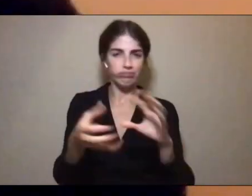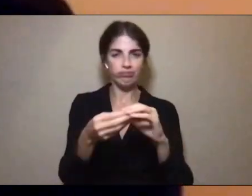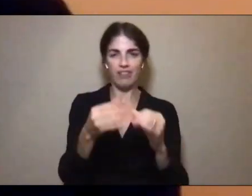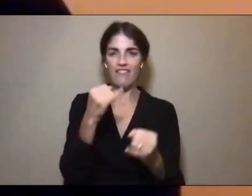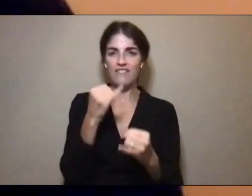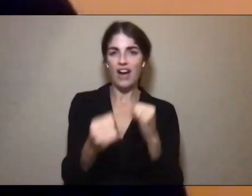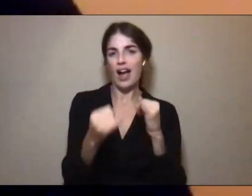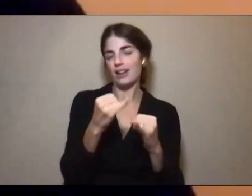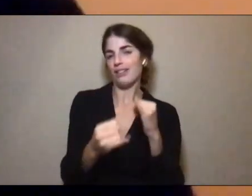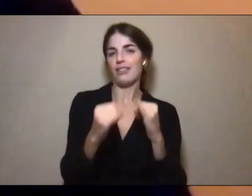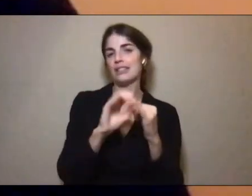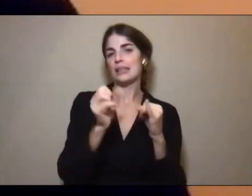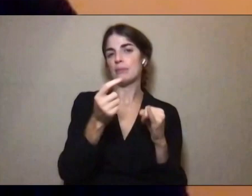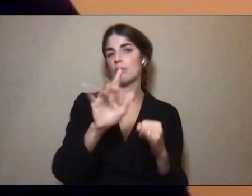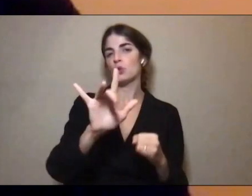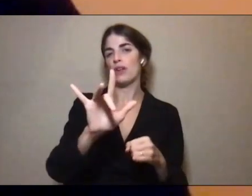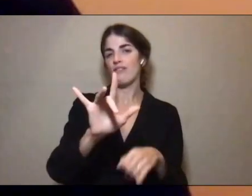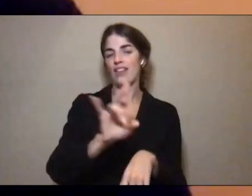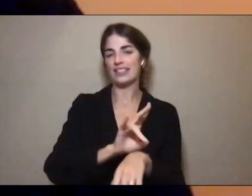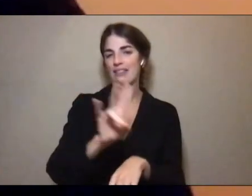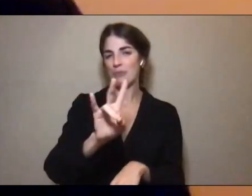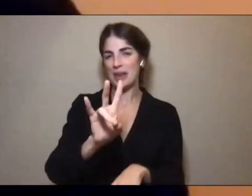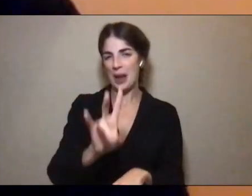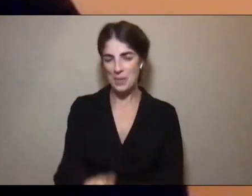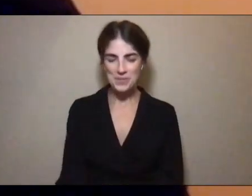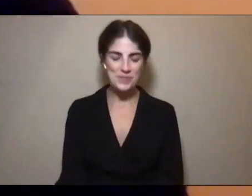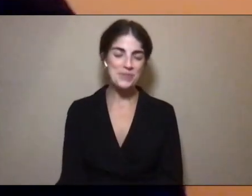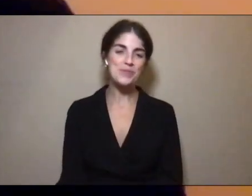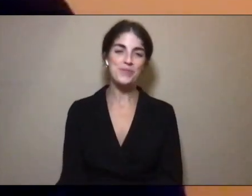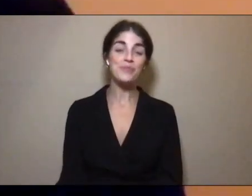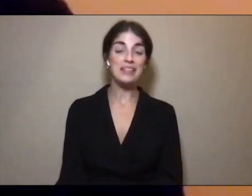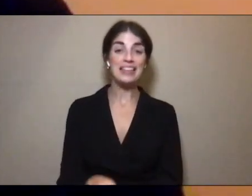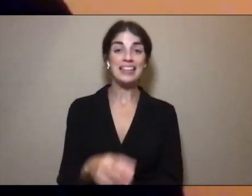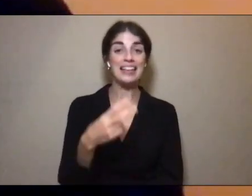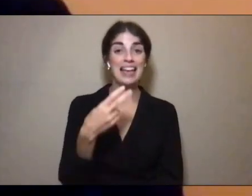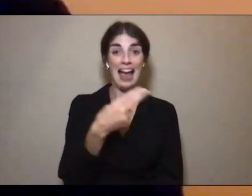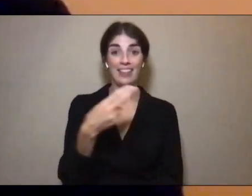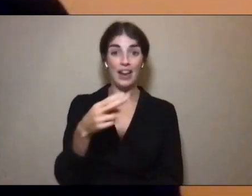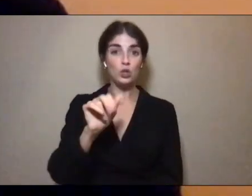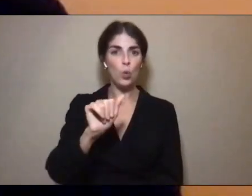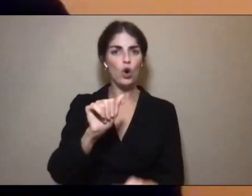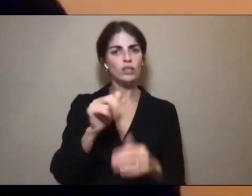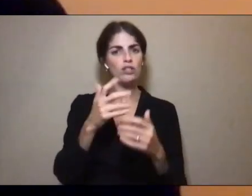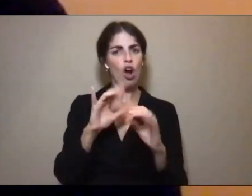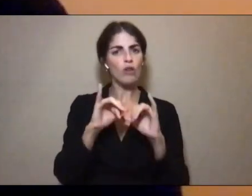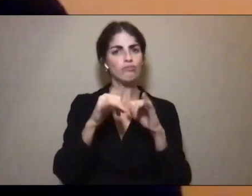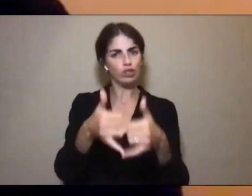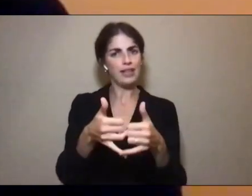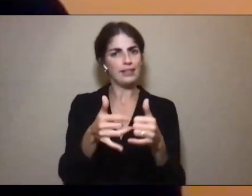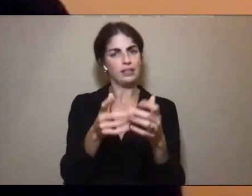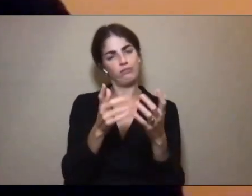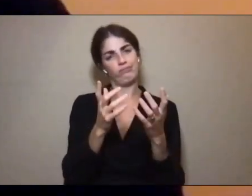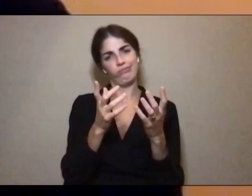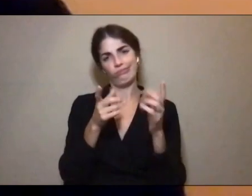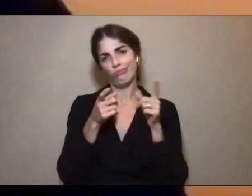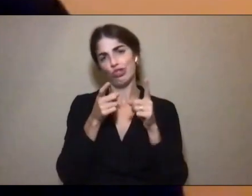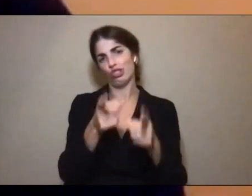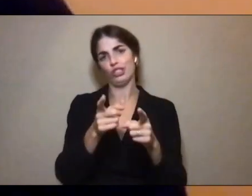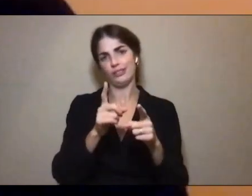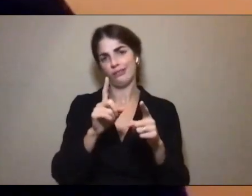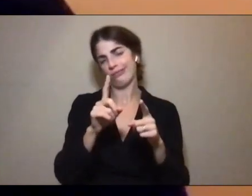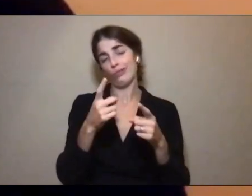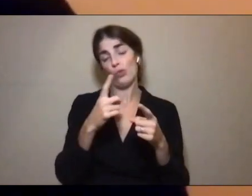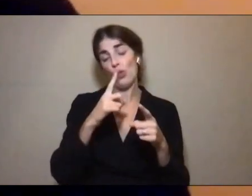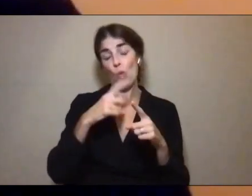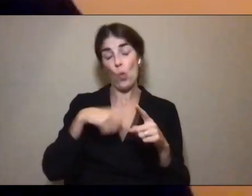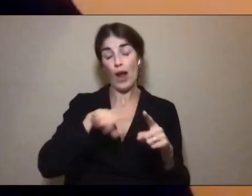p.m. The Helen Hayes Awards are being presented virtually during a time when the theater community is suffering from the loss of performance in the